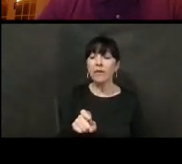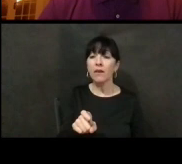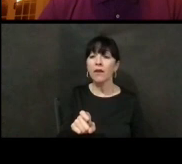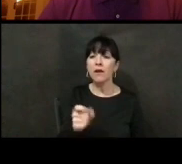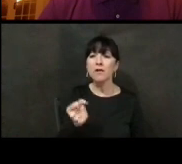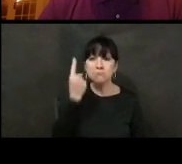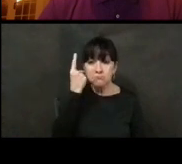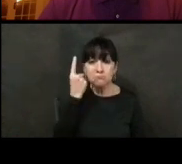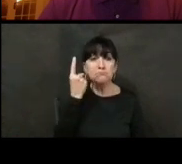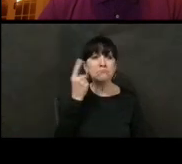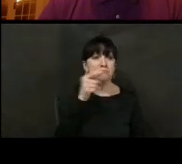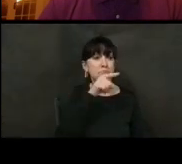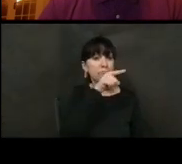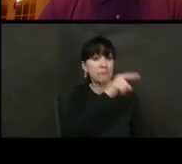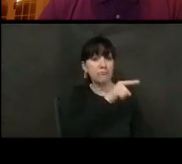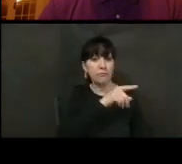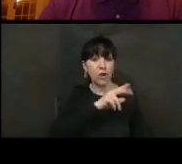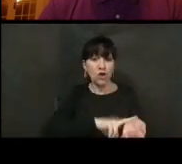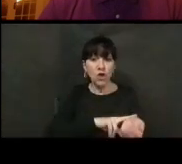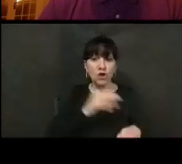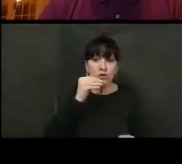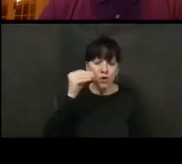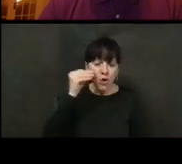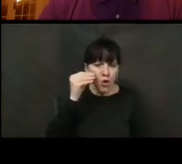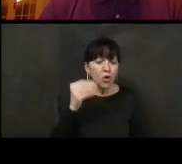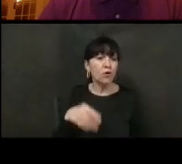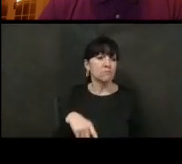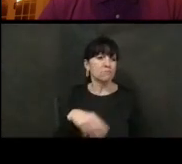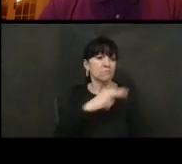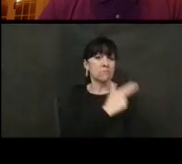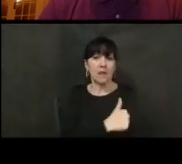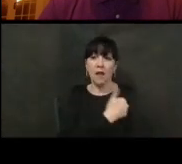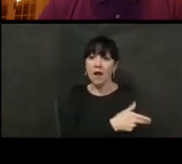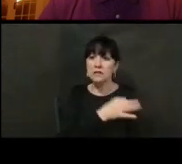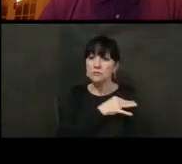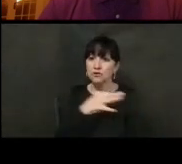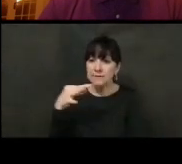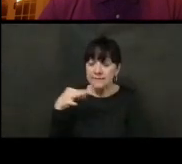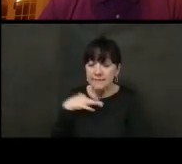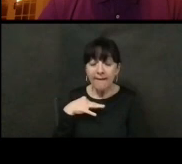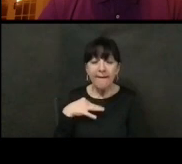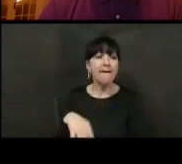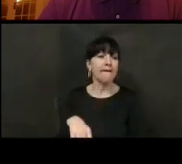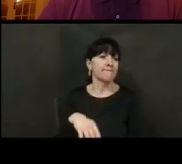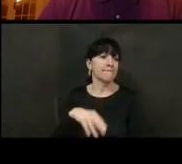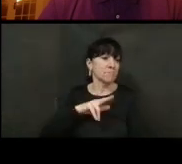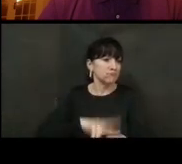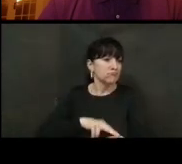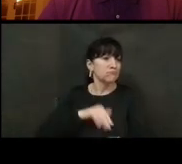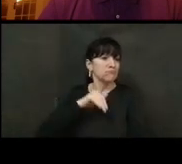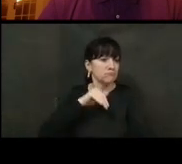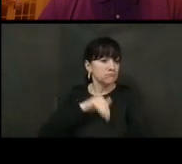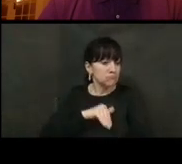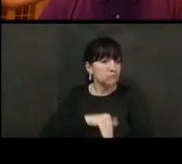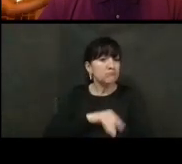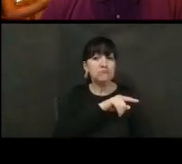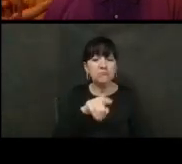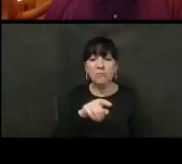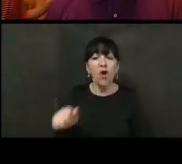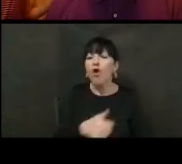on who's been working a lot of the supplies, but LaShawn talks specifically about construction workers who can't find the right masks because they're